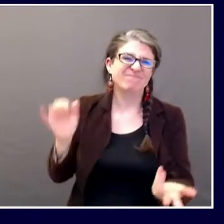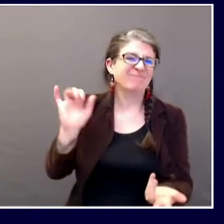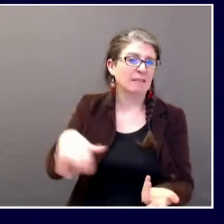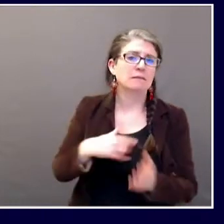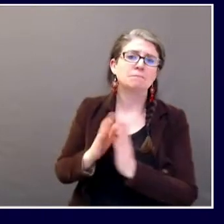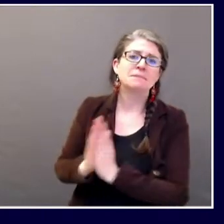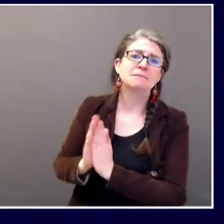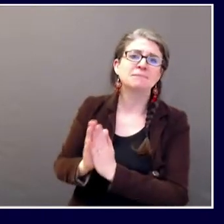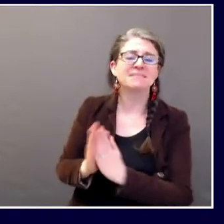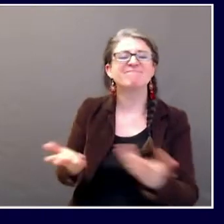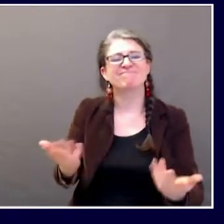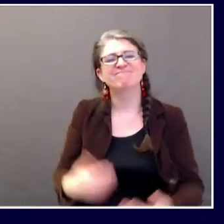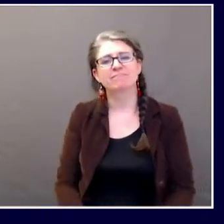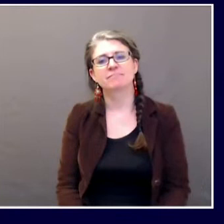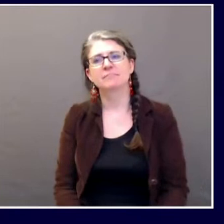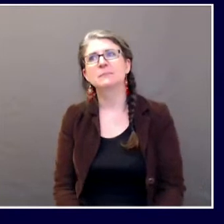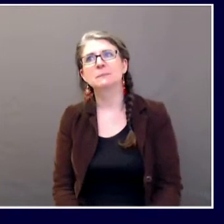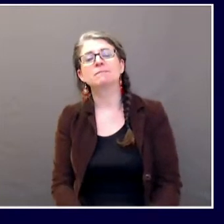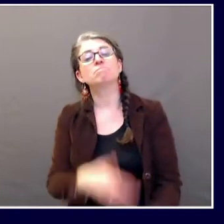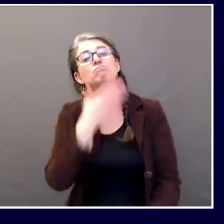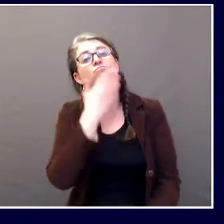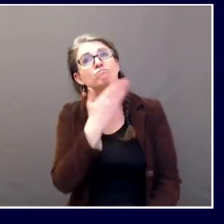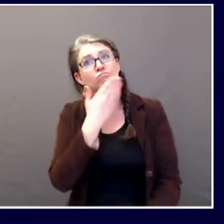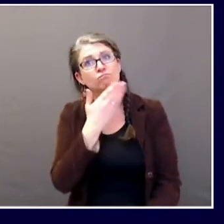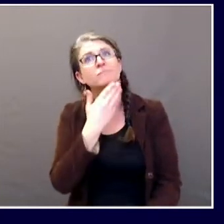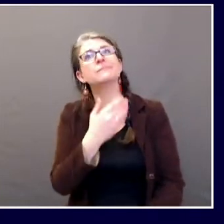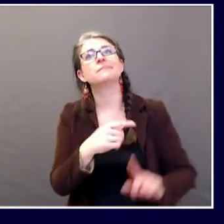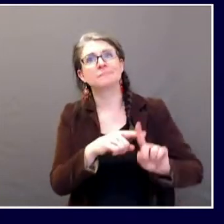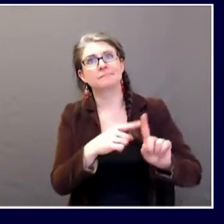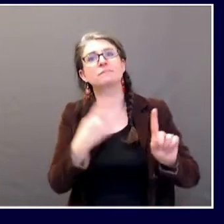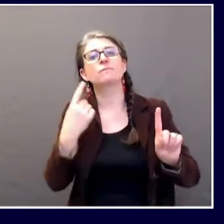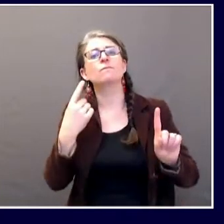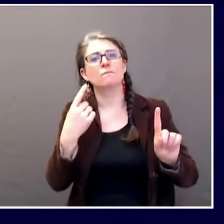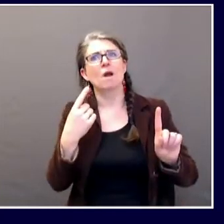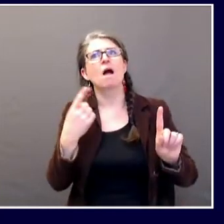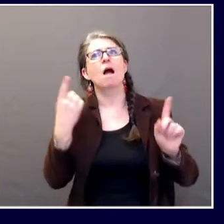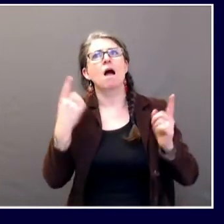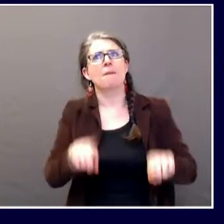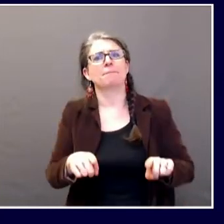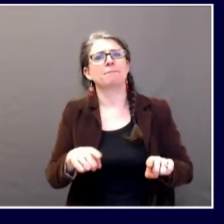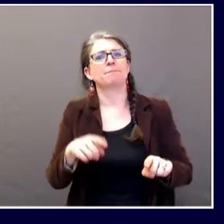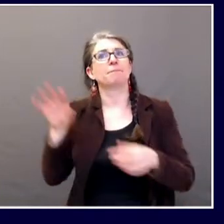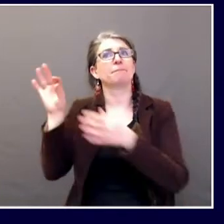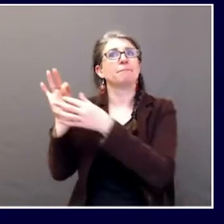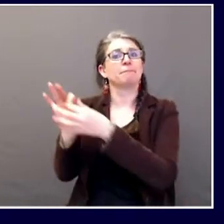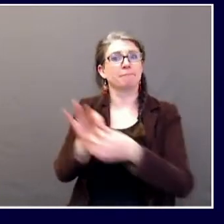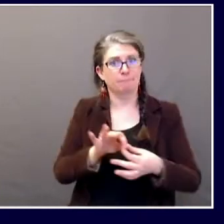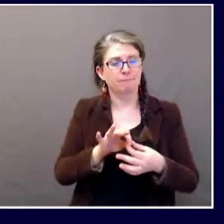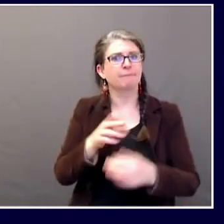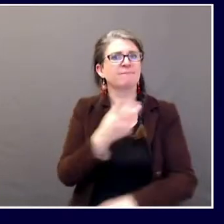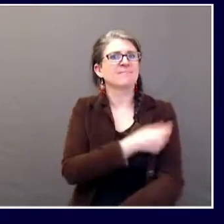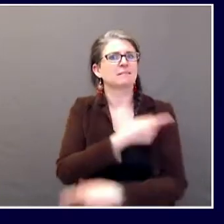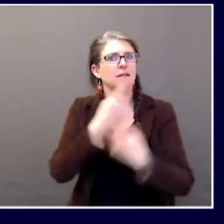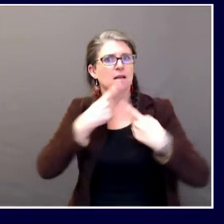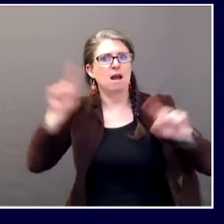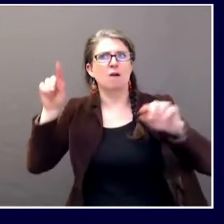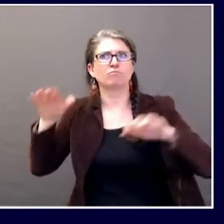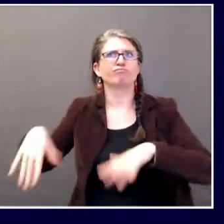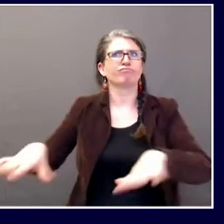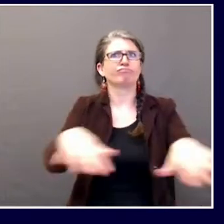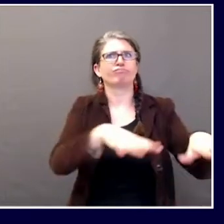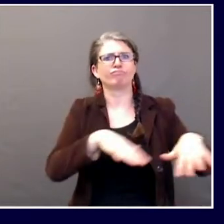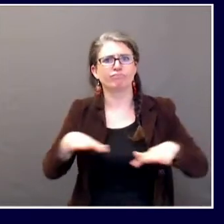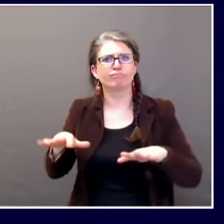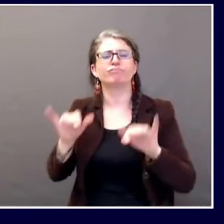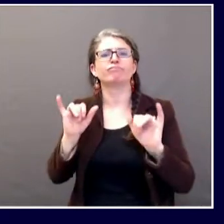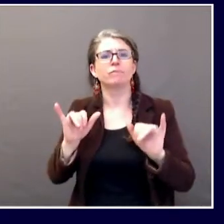seems like one of the things that we've learned with this vaccine rollout at long-term care facilities is that having local independent pharmacies involved is a good thing and can